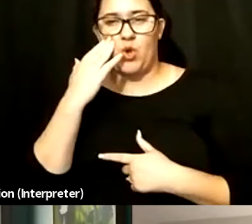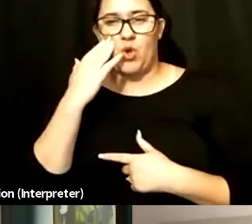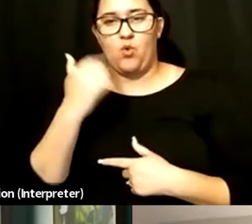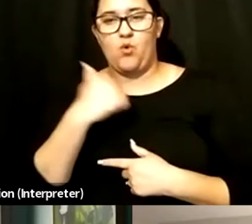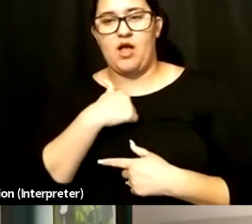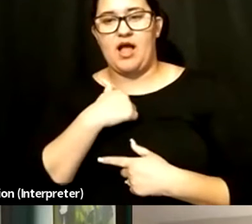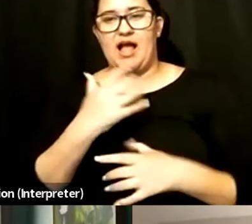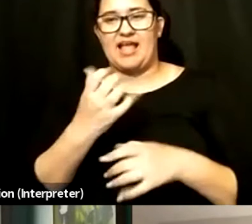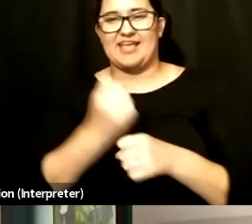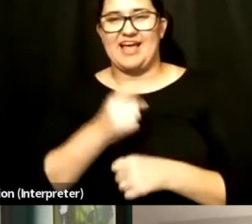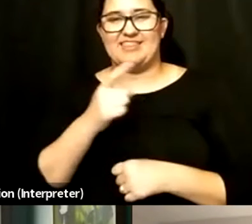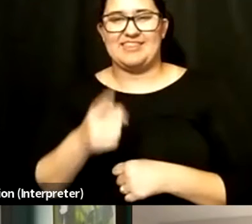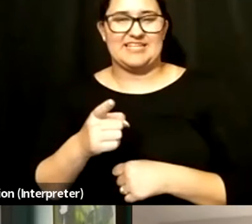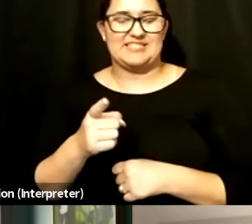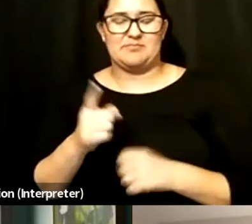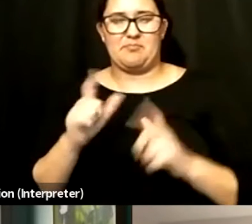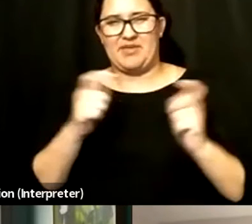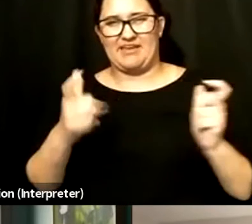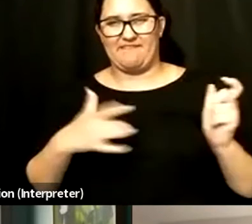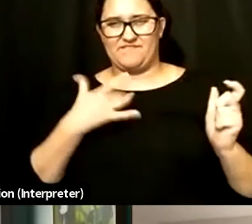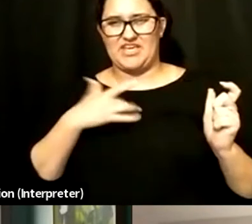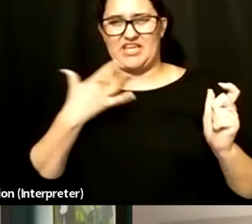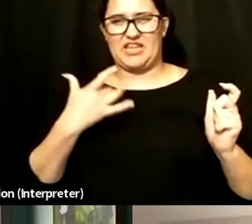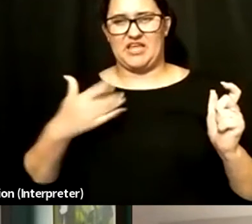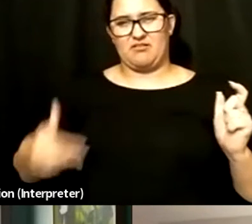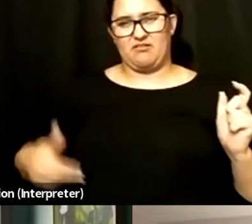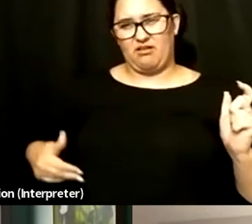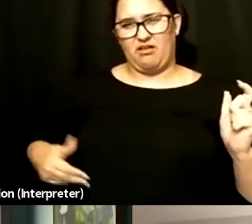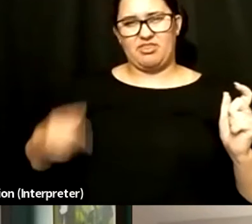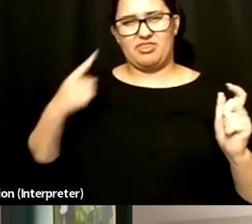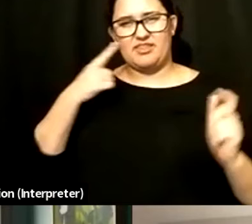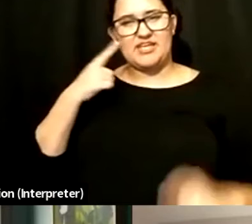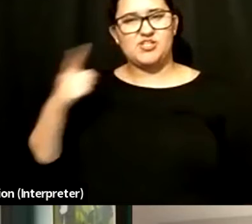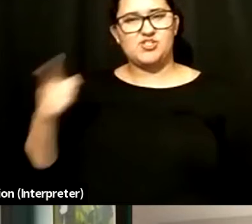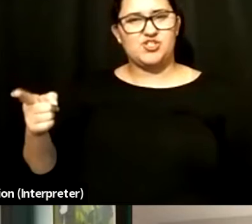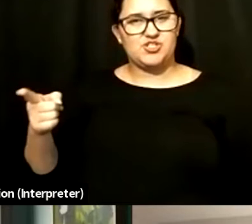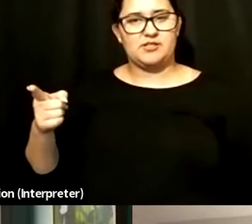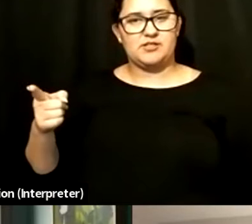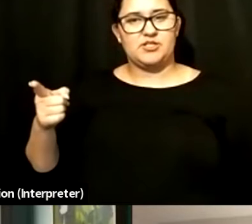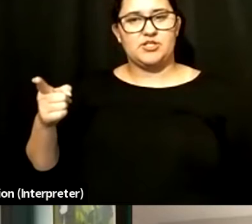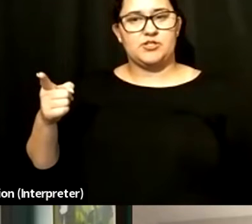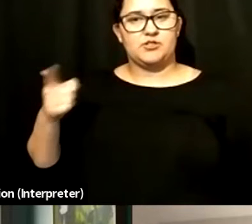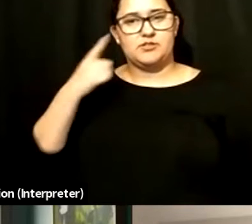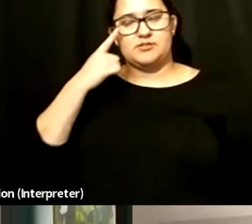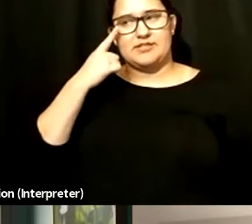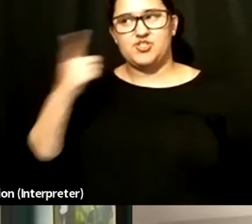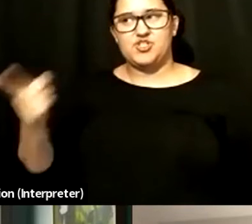got this major feeling of just like she thought I was seeking opioids. Like